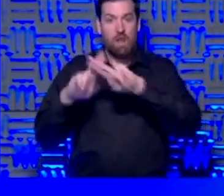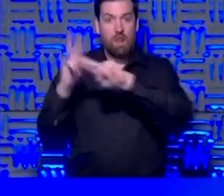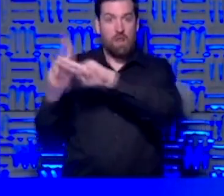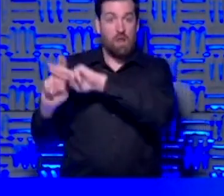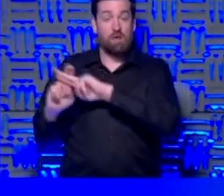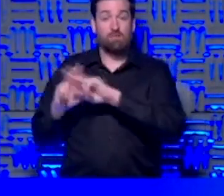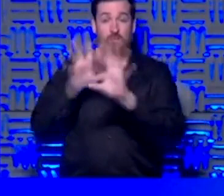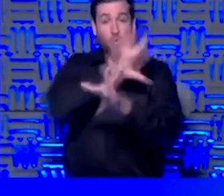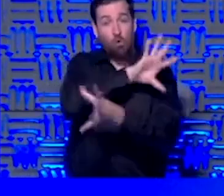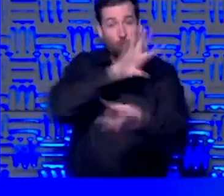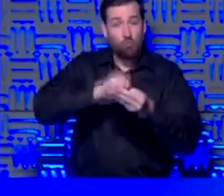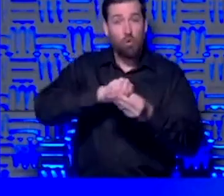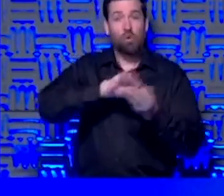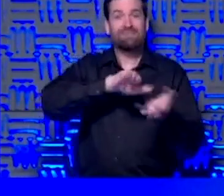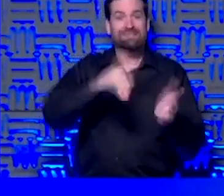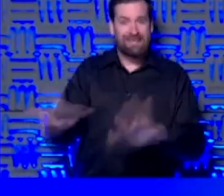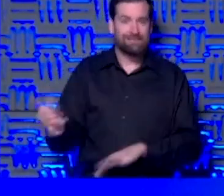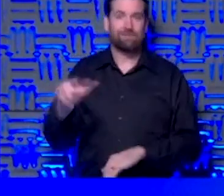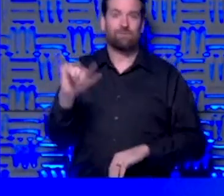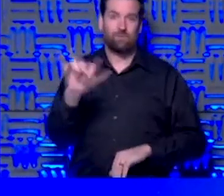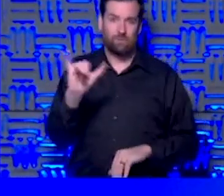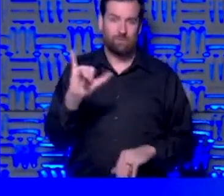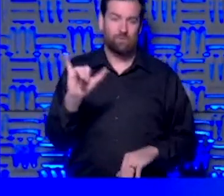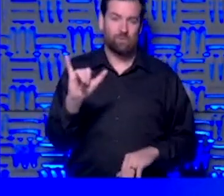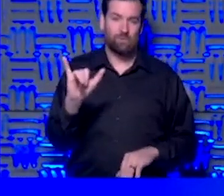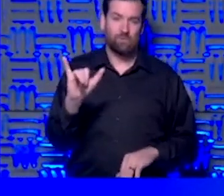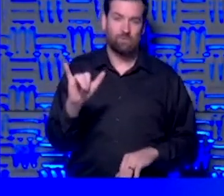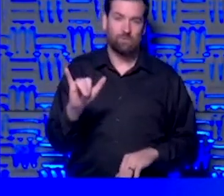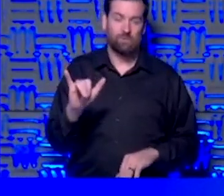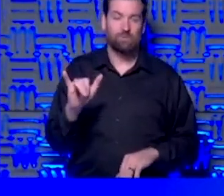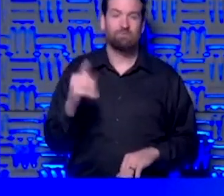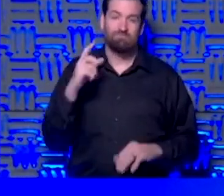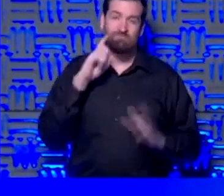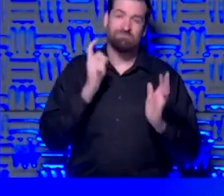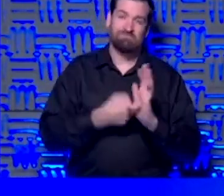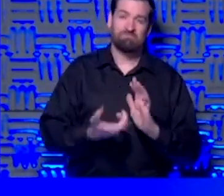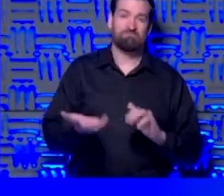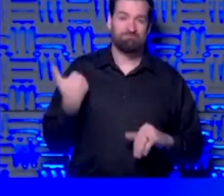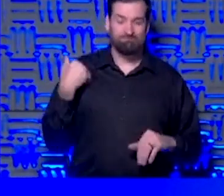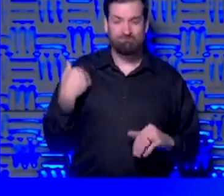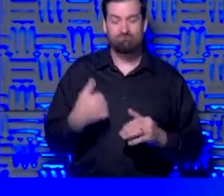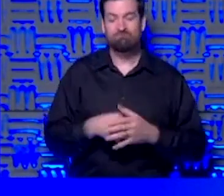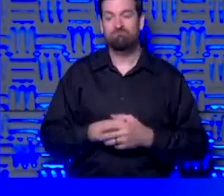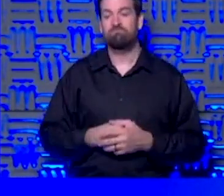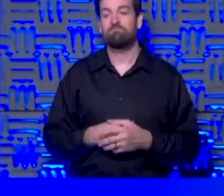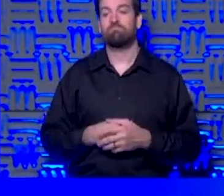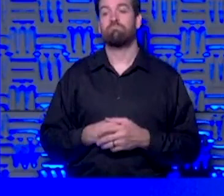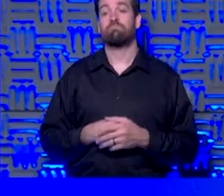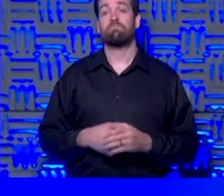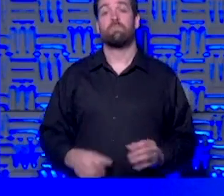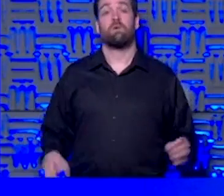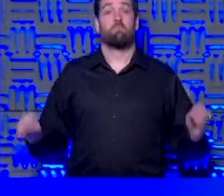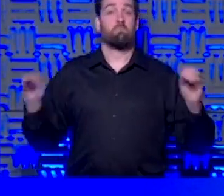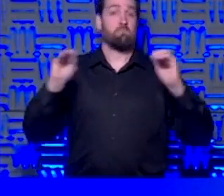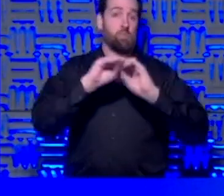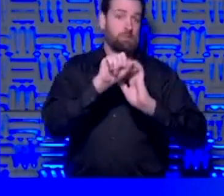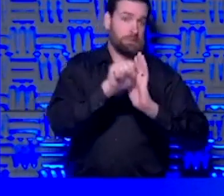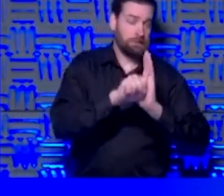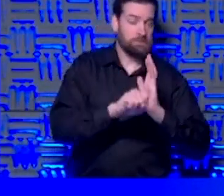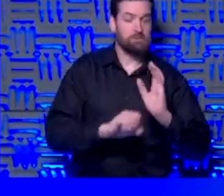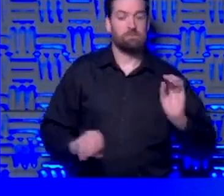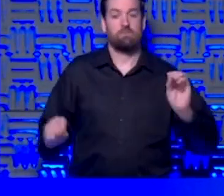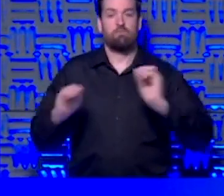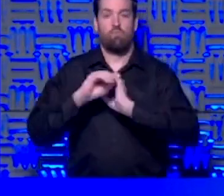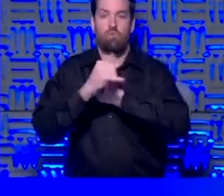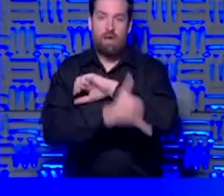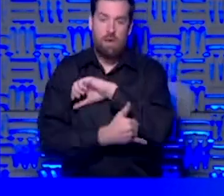deaths overall are starting to go up, and they're lagging behind hospitalizations, which we have seen that. So, but as we get more and more states, more and more counties